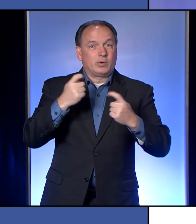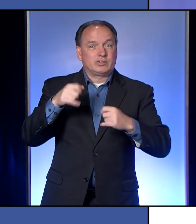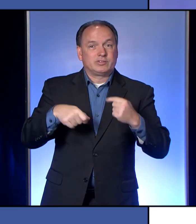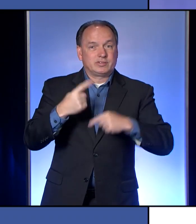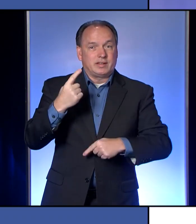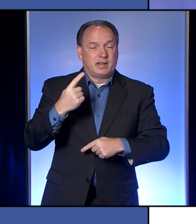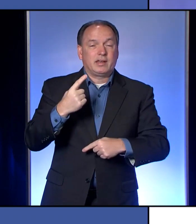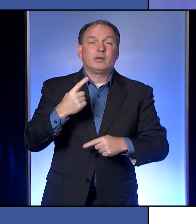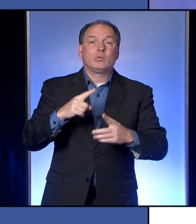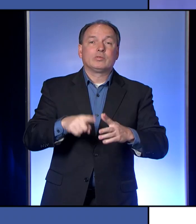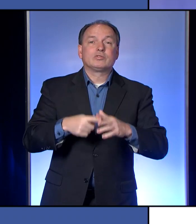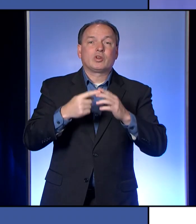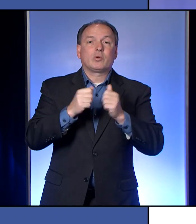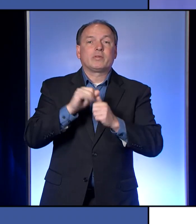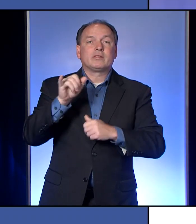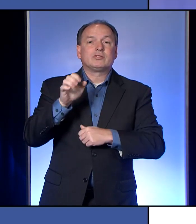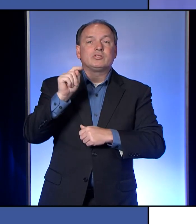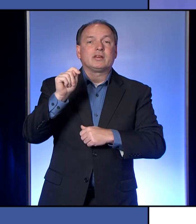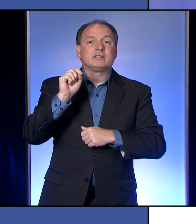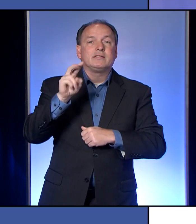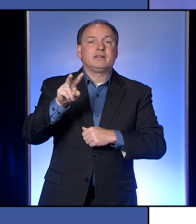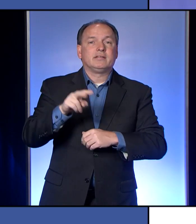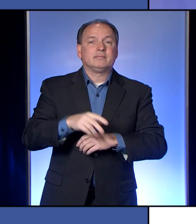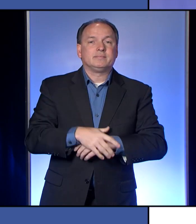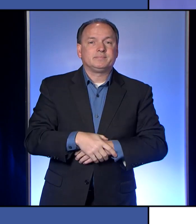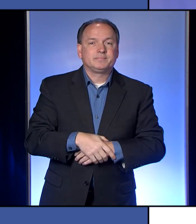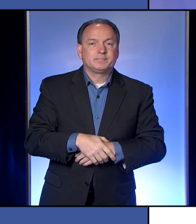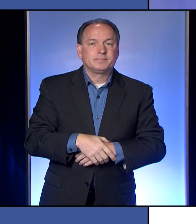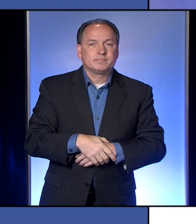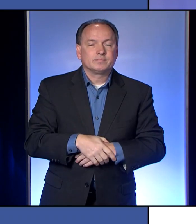today, and we'll start with Jet TV.